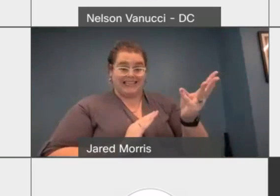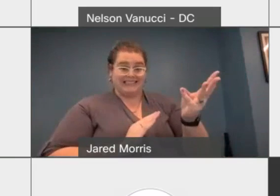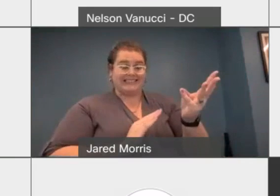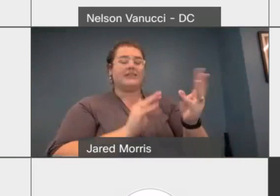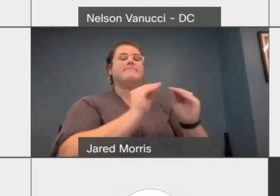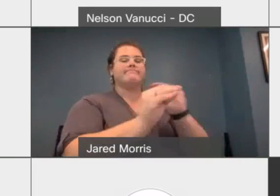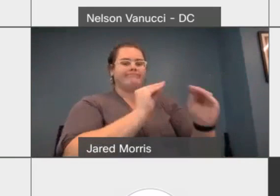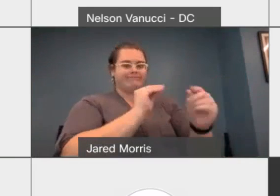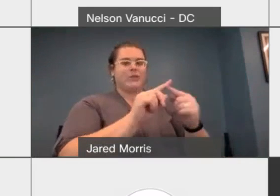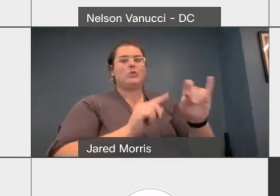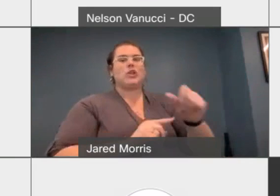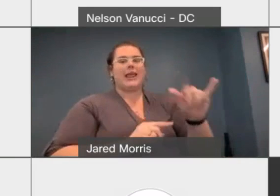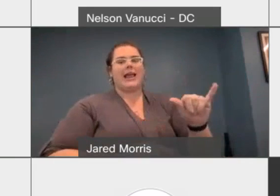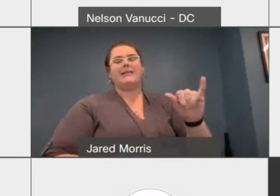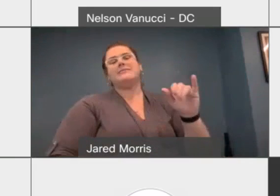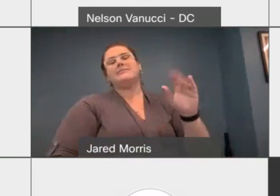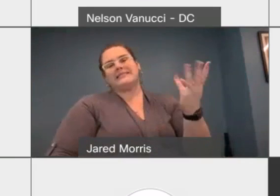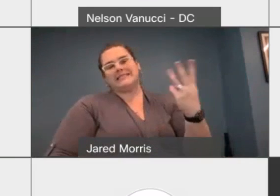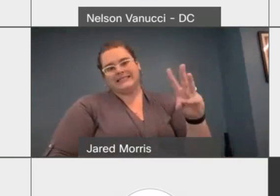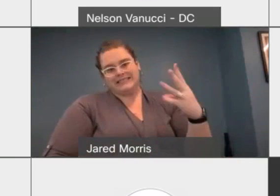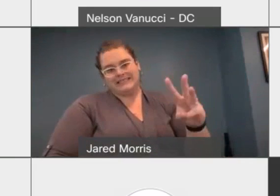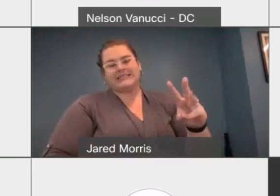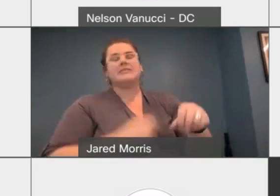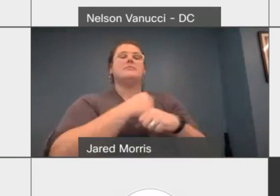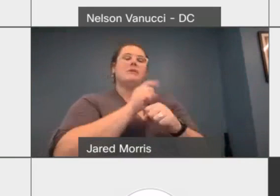the guidance actually posted, so that there's no